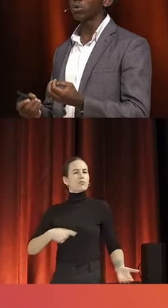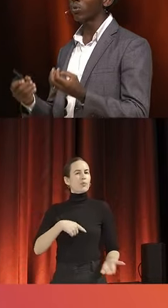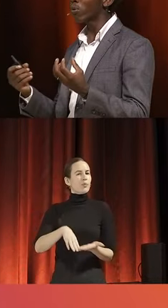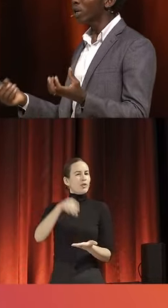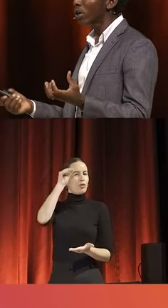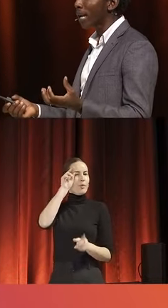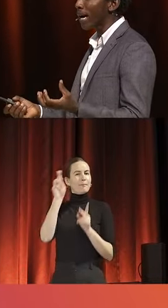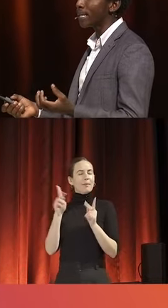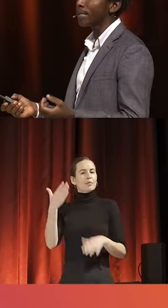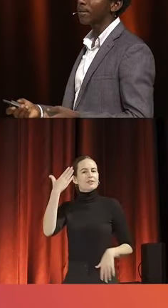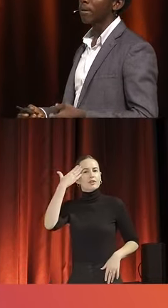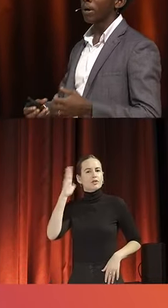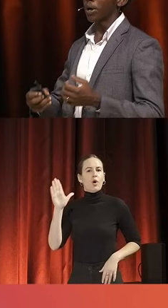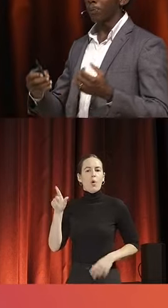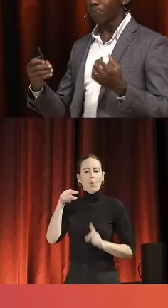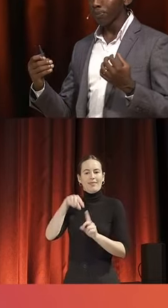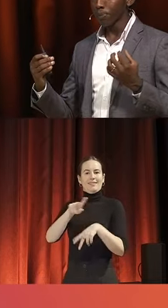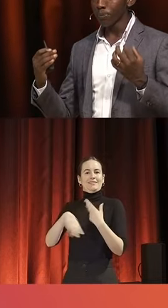unable to